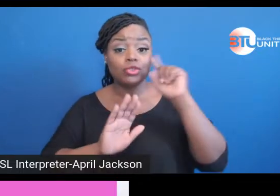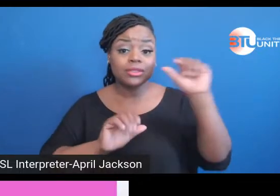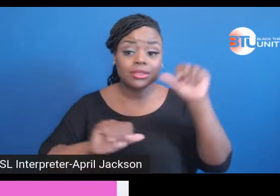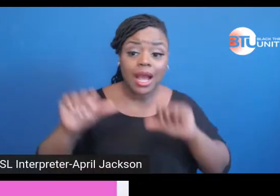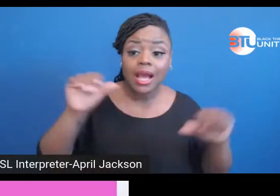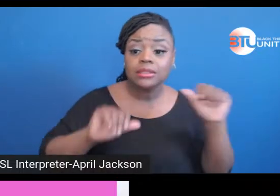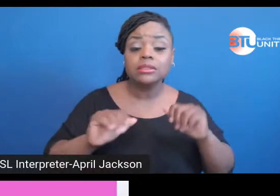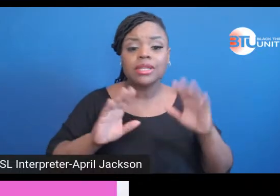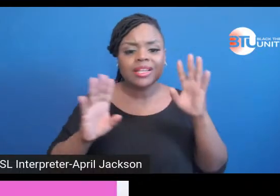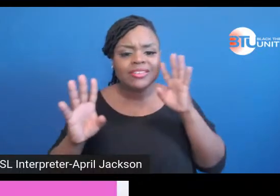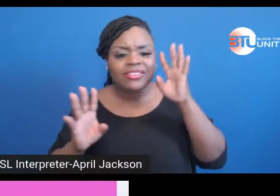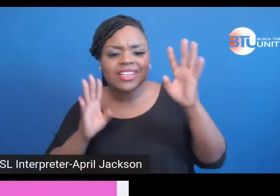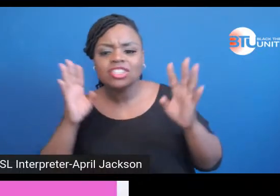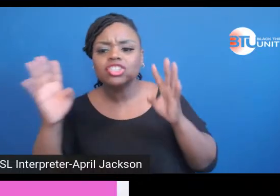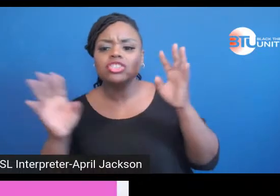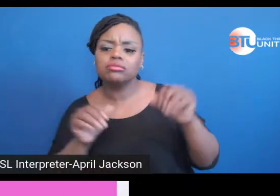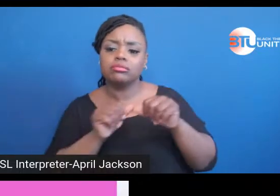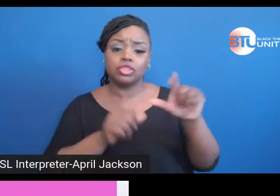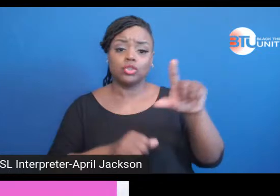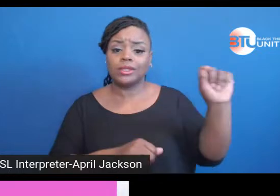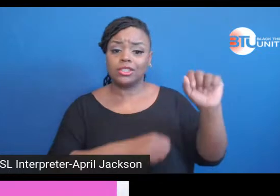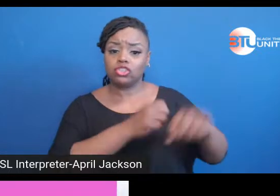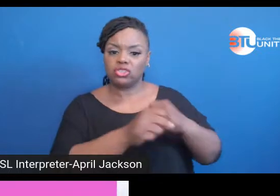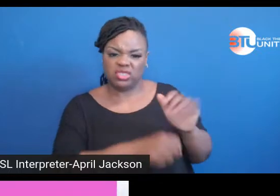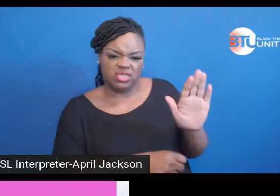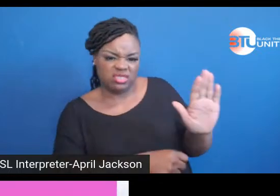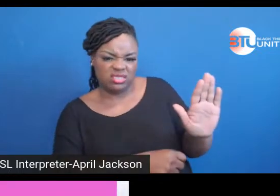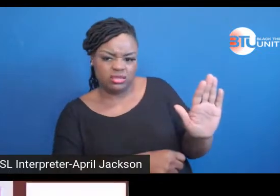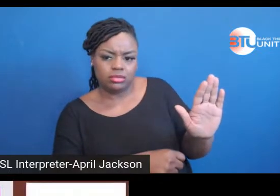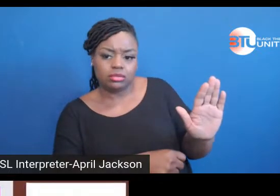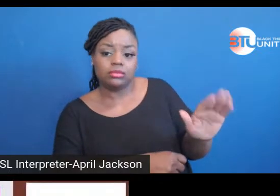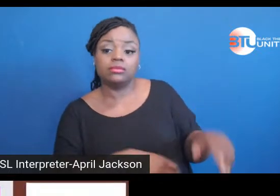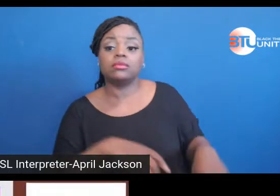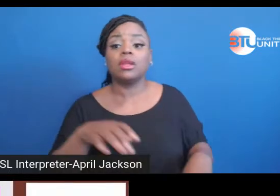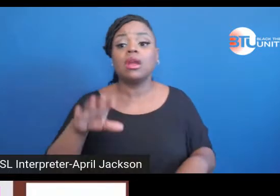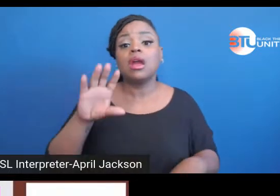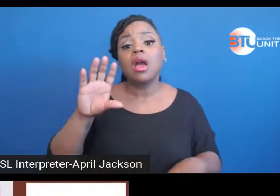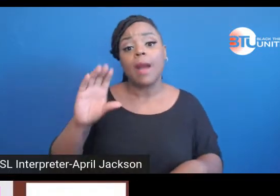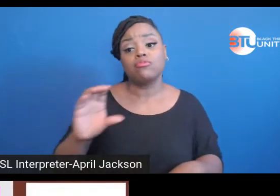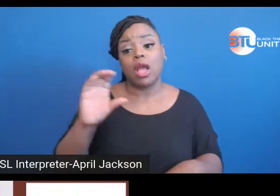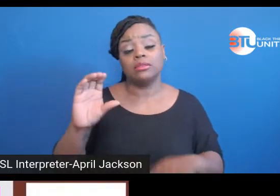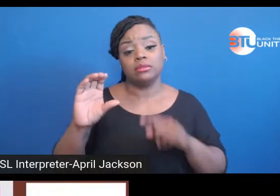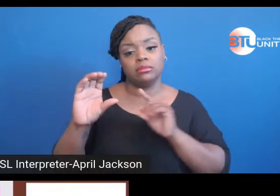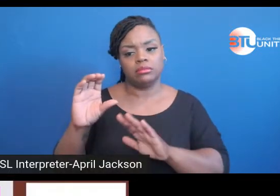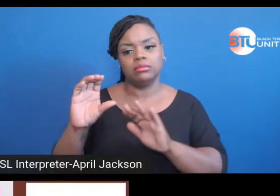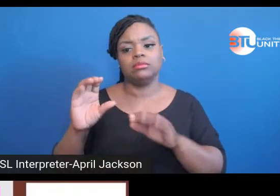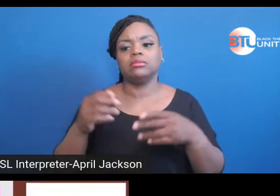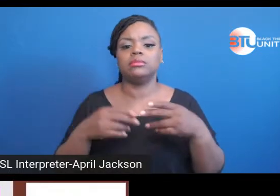for 20 years. Your copyright, though, and you can go to the next slide, lasts longer.